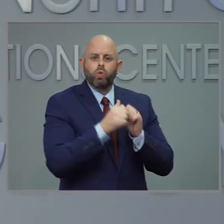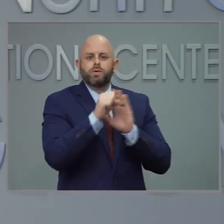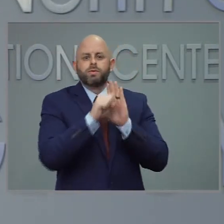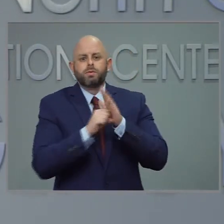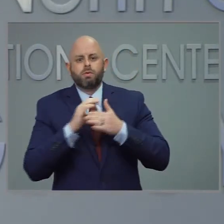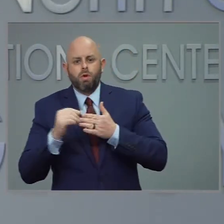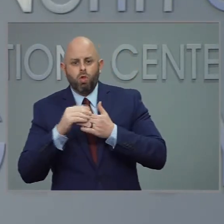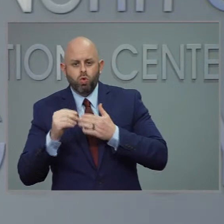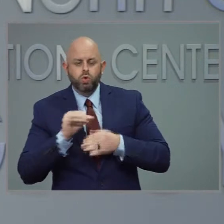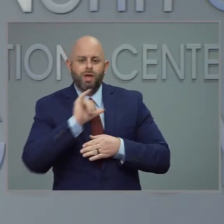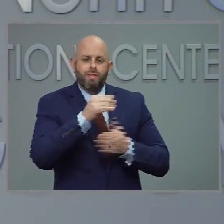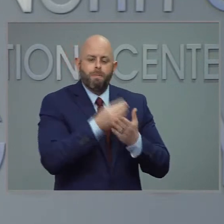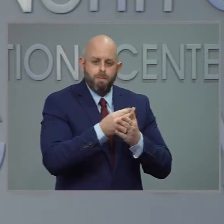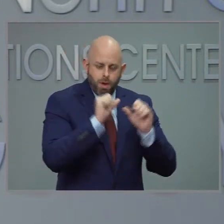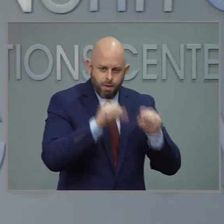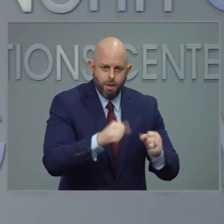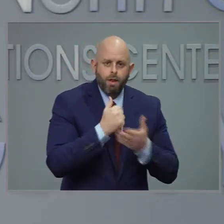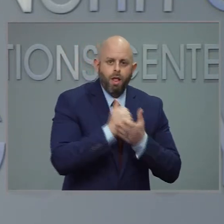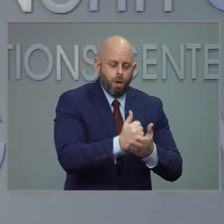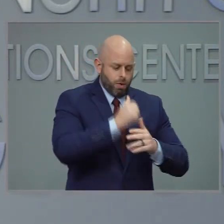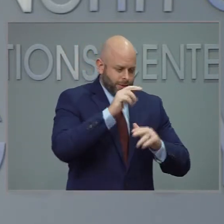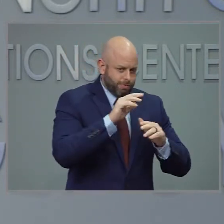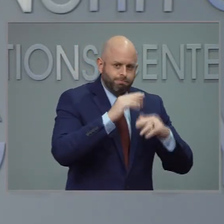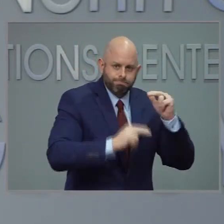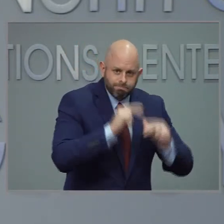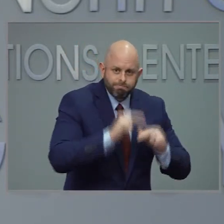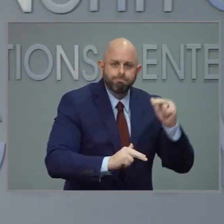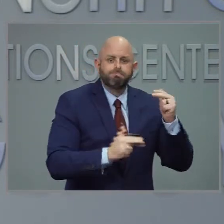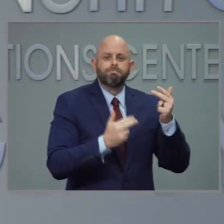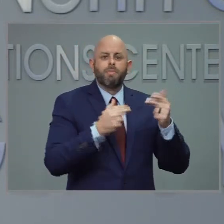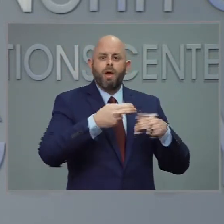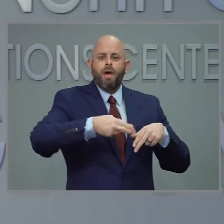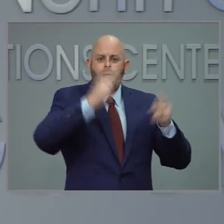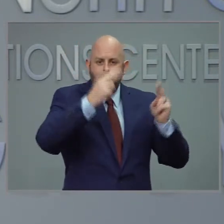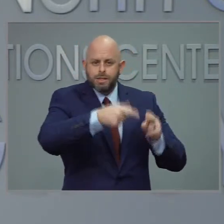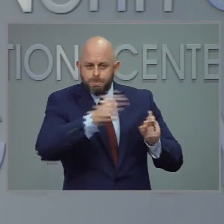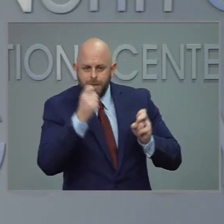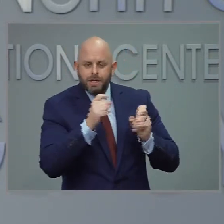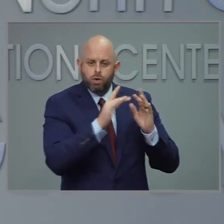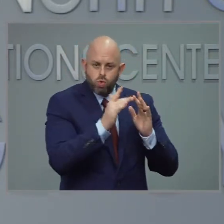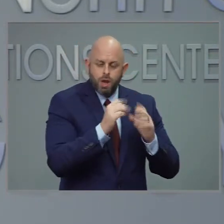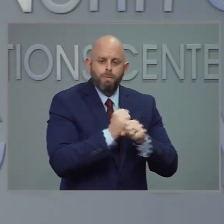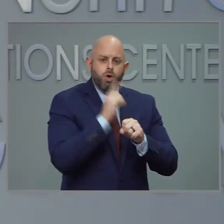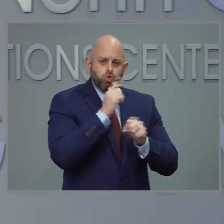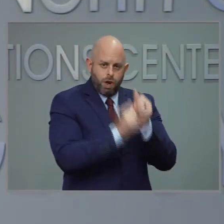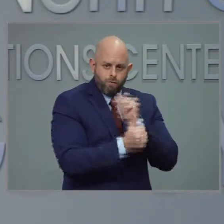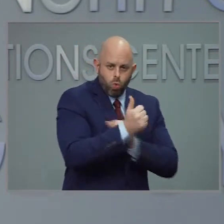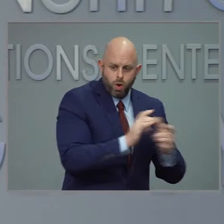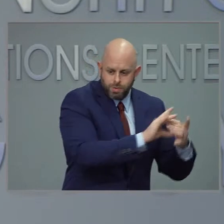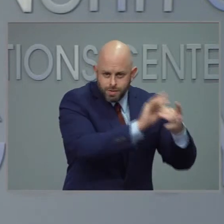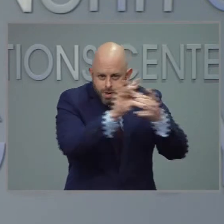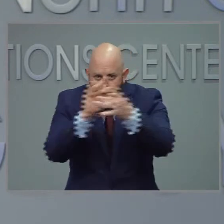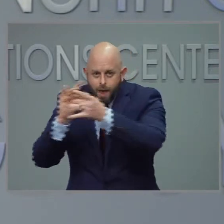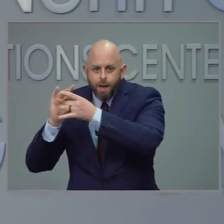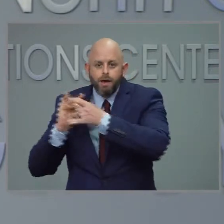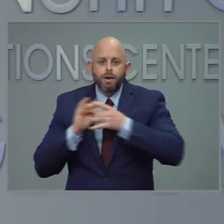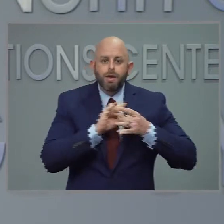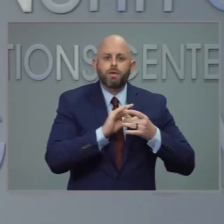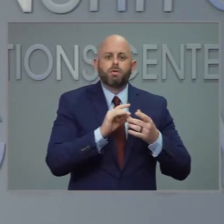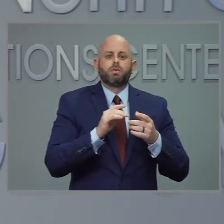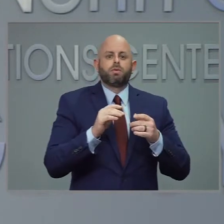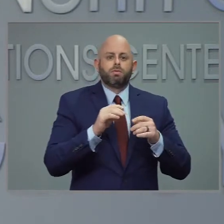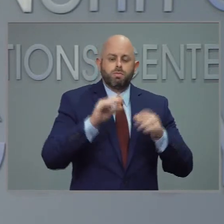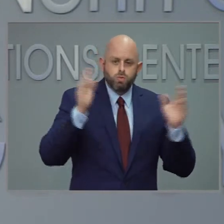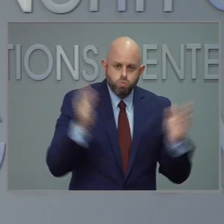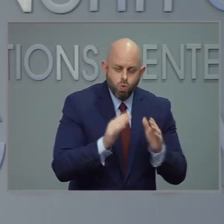make important infrastructure investments like high-speed internet to make sure everyone's connected, from small businesses to people